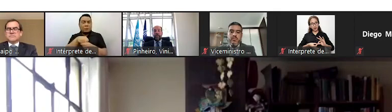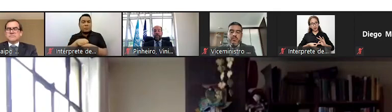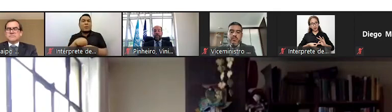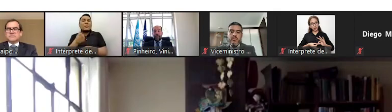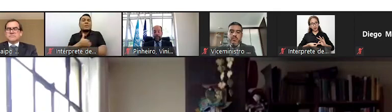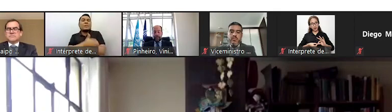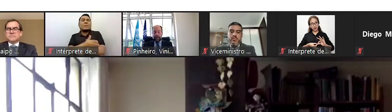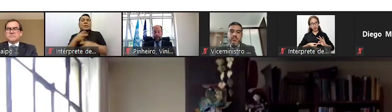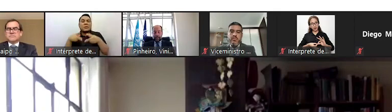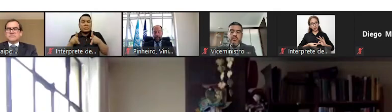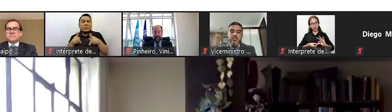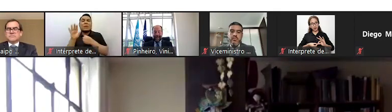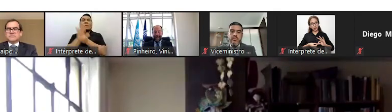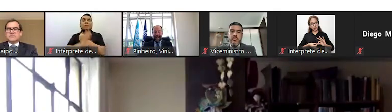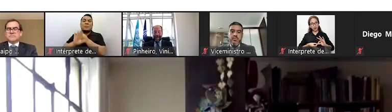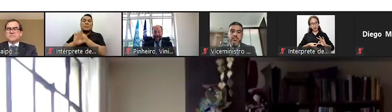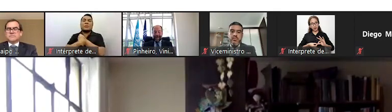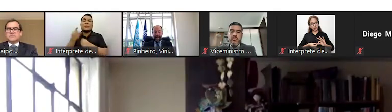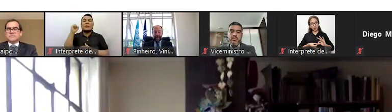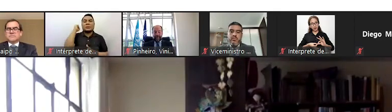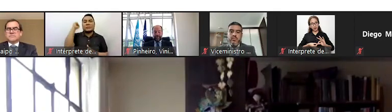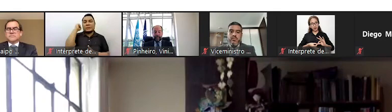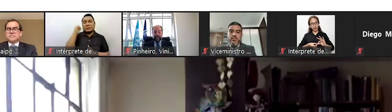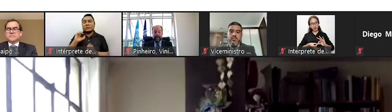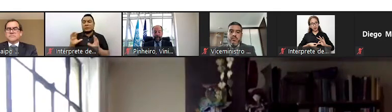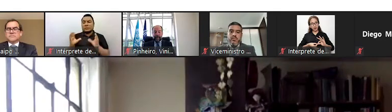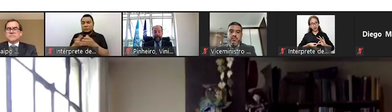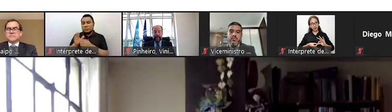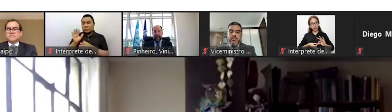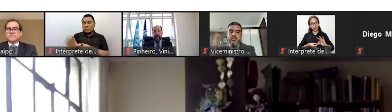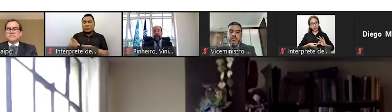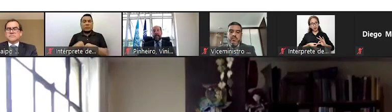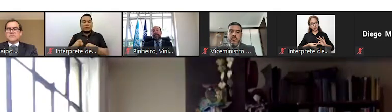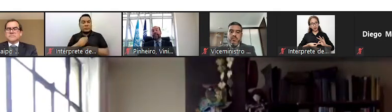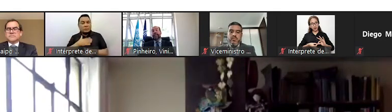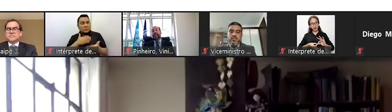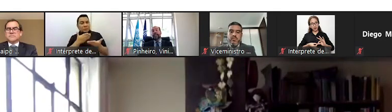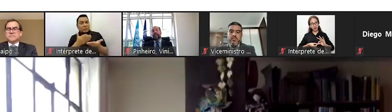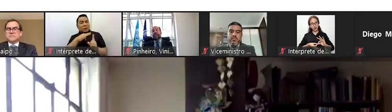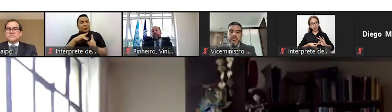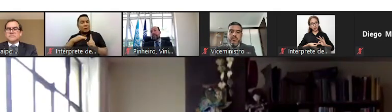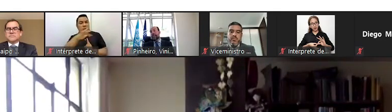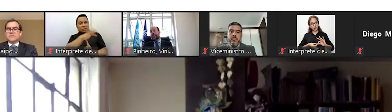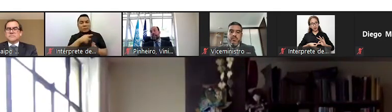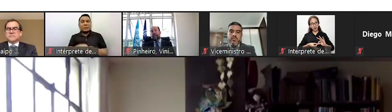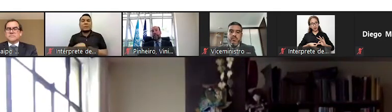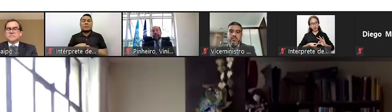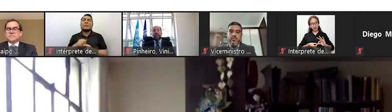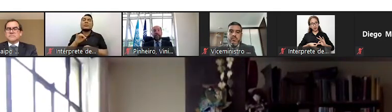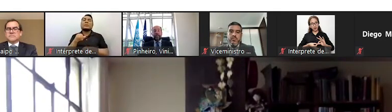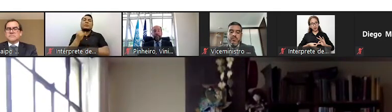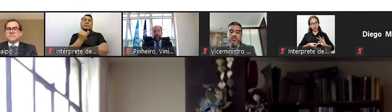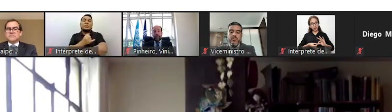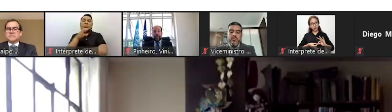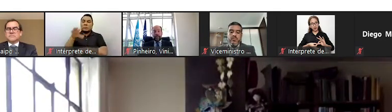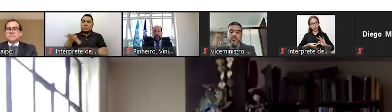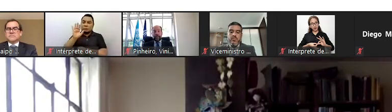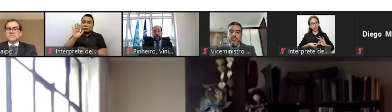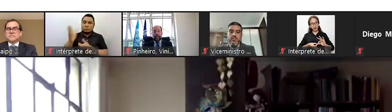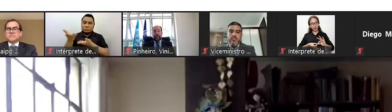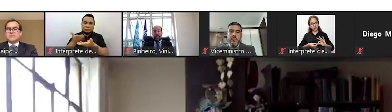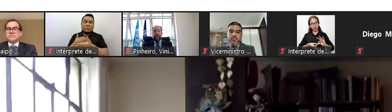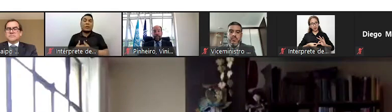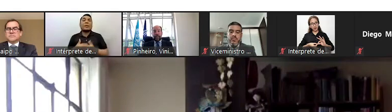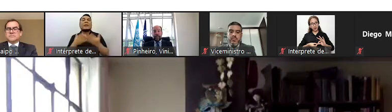able to incorporate mechanisms that will allow to protect the right to territory to food sovereignty